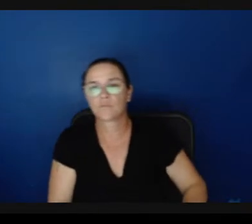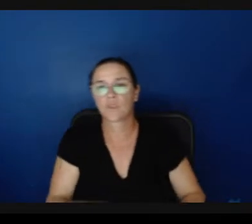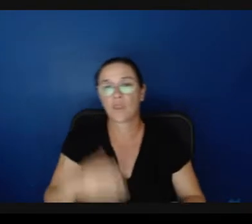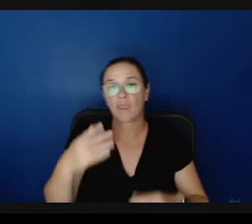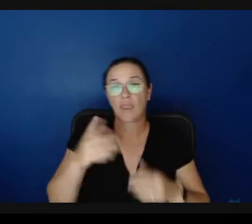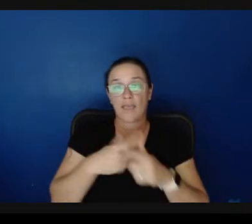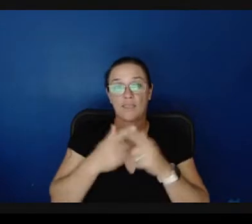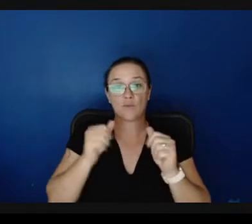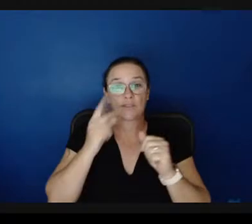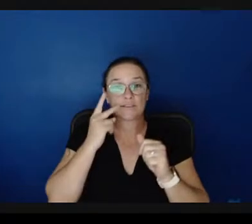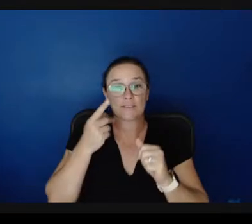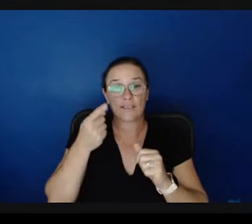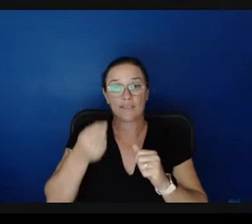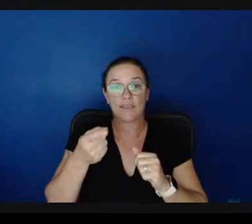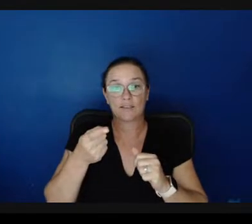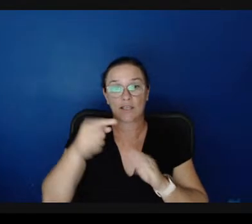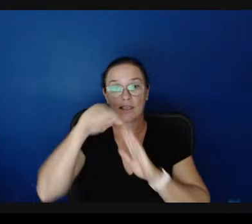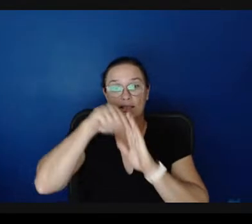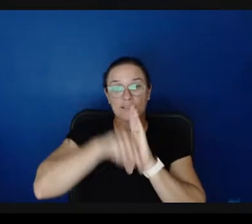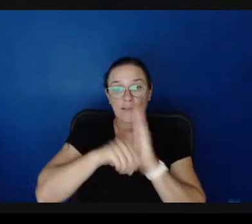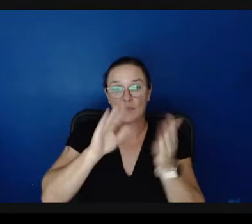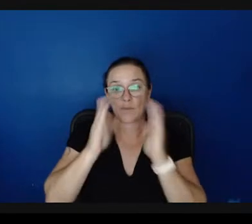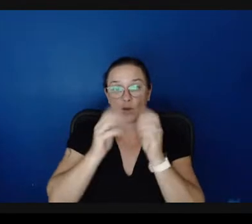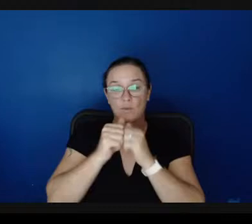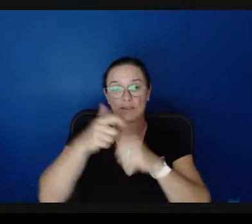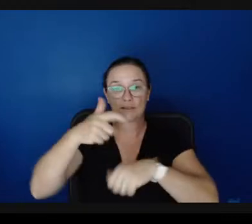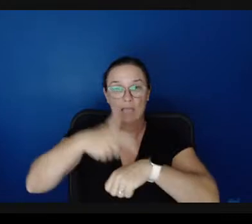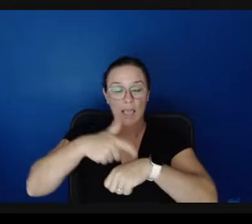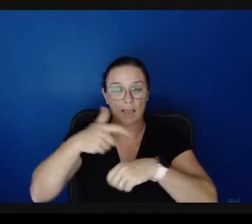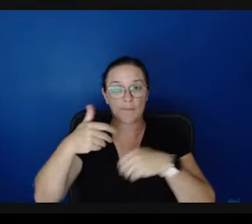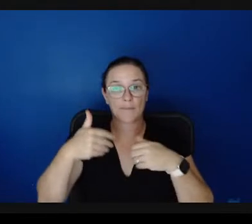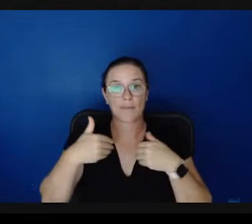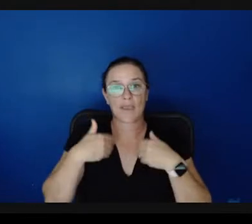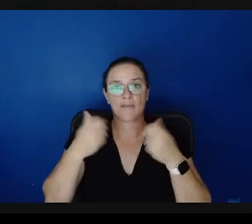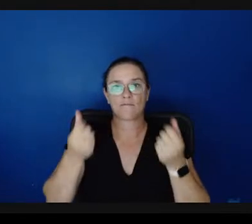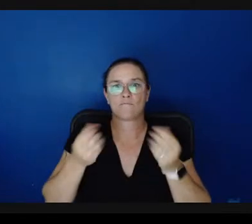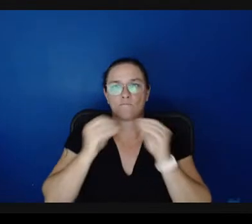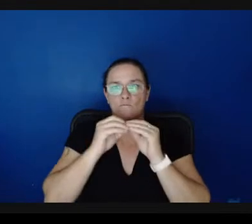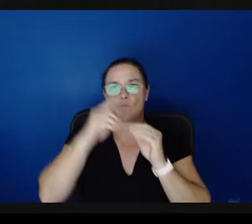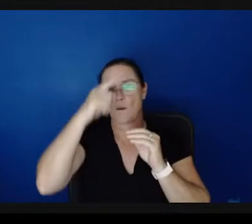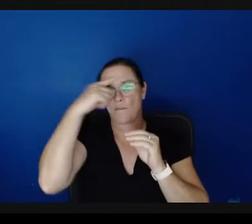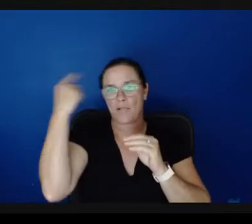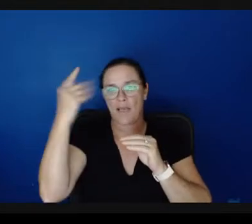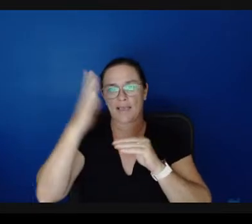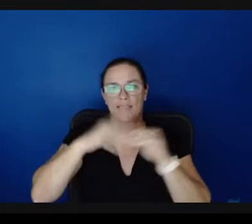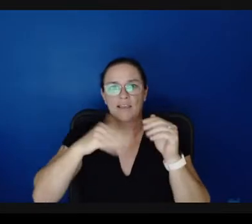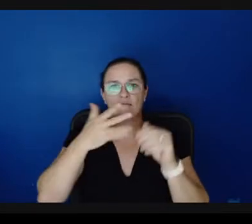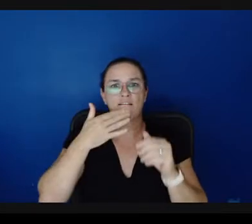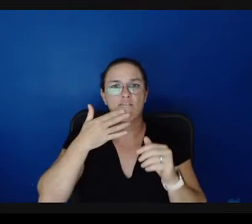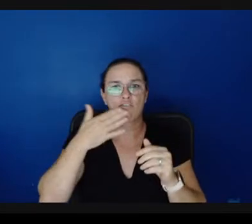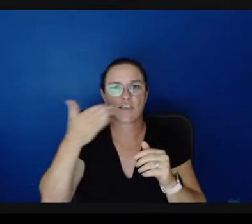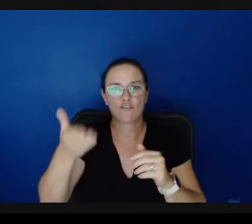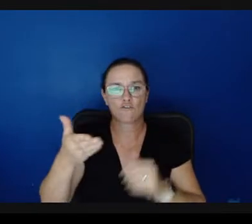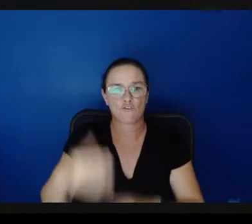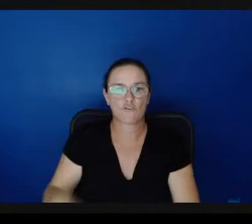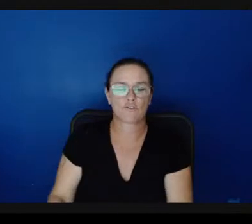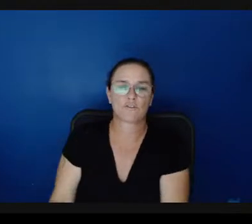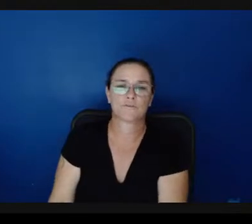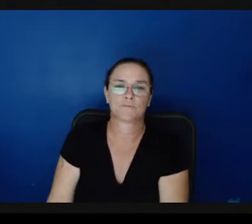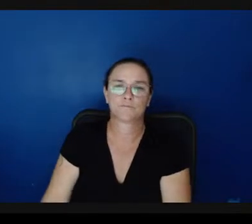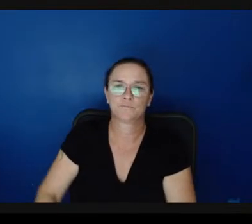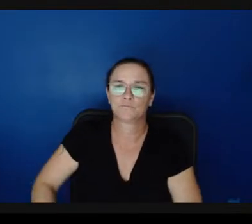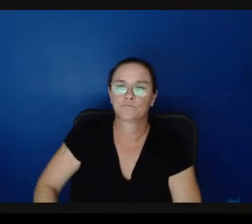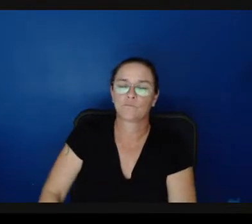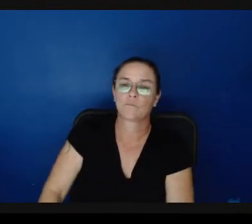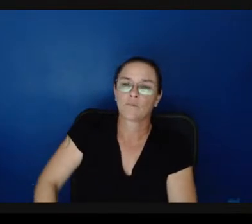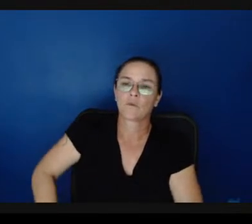in this depth versus time plot. There's quite a lot of ink on here. You see more black than the colors in here, but that's the earthquakes stacked on each other. You can really